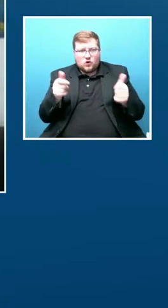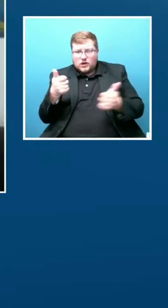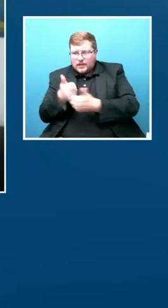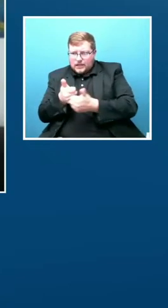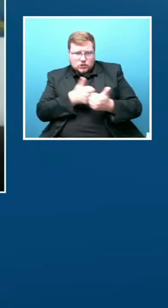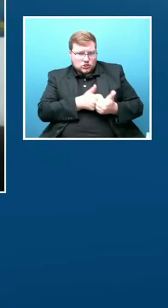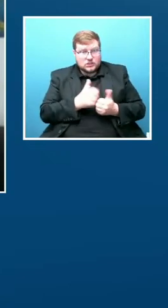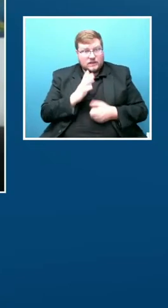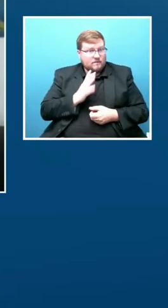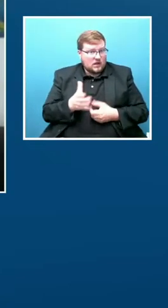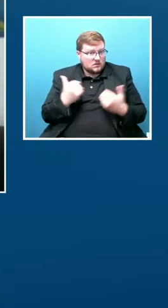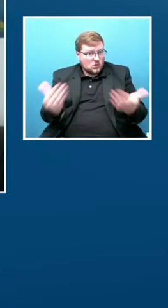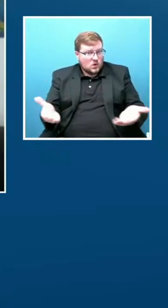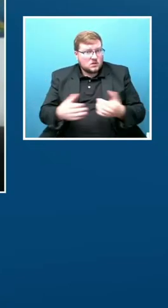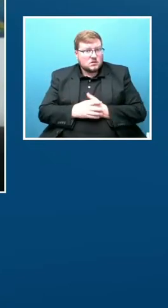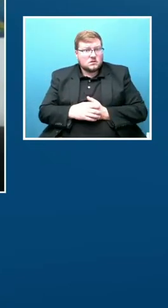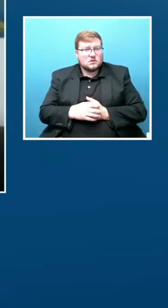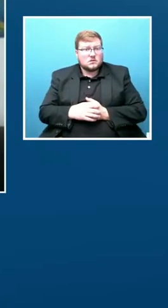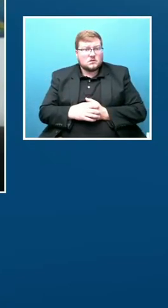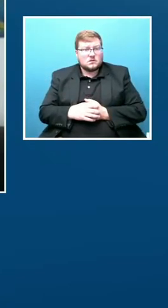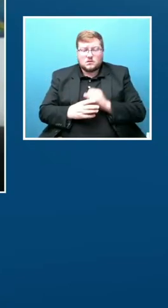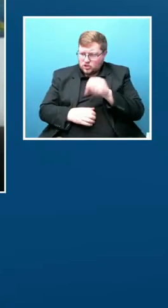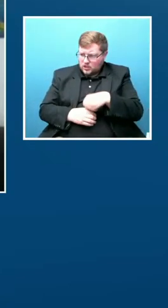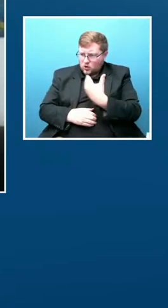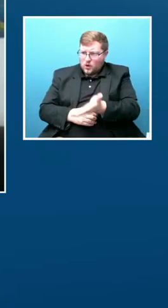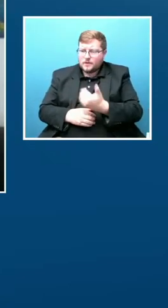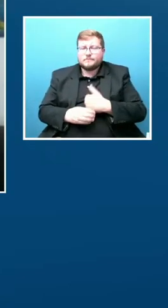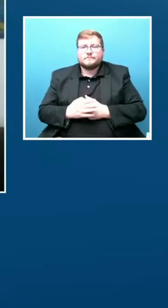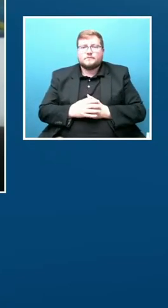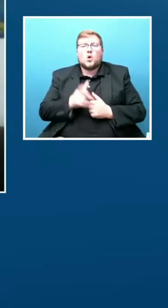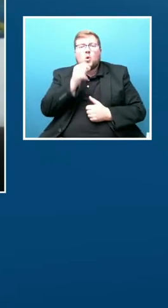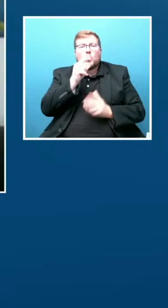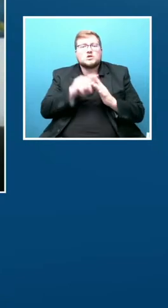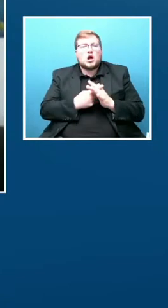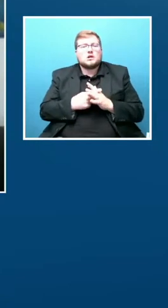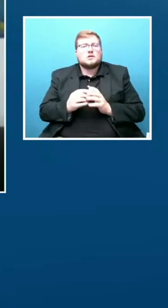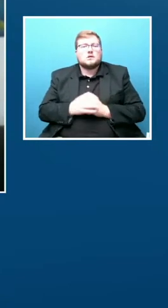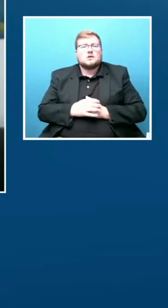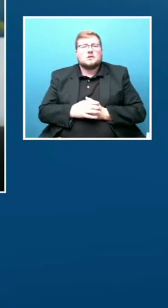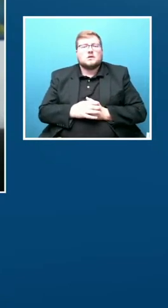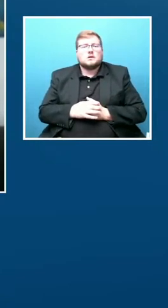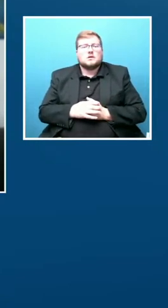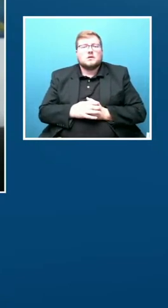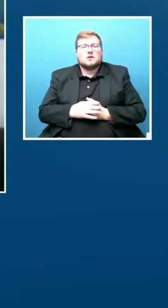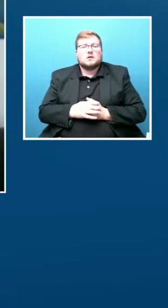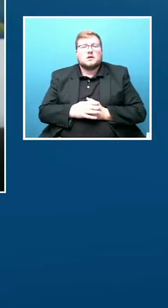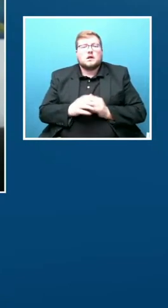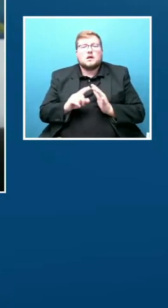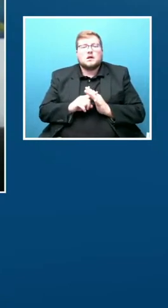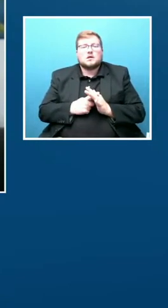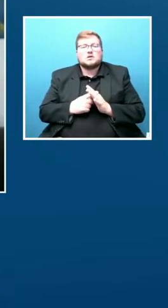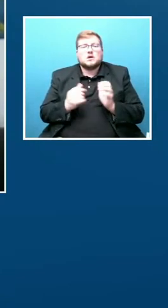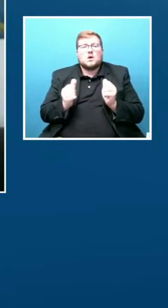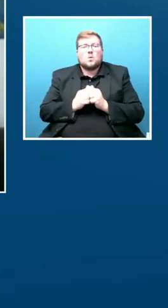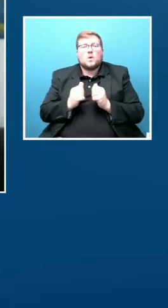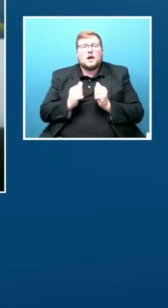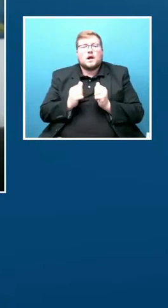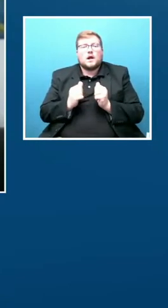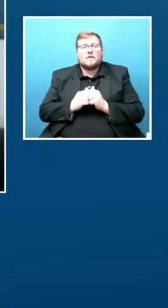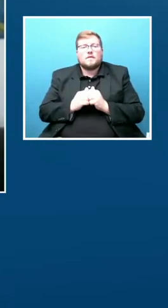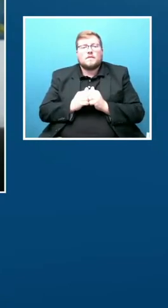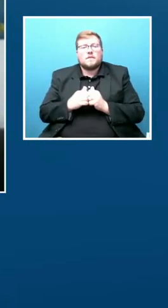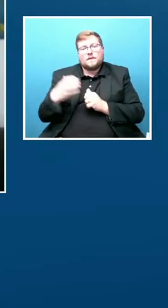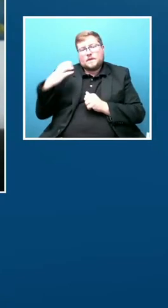okay? Yes, go right ahead. Which one do you want to start with? I'll start with the